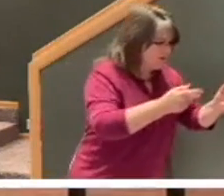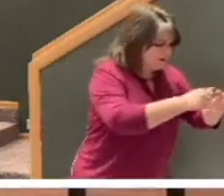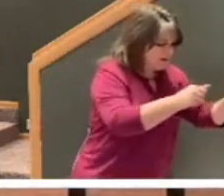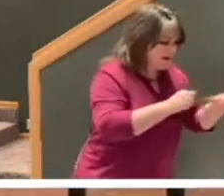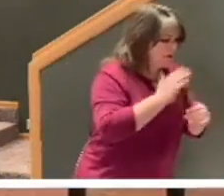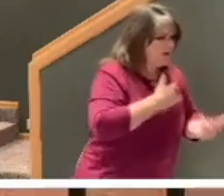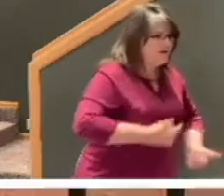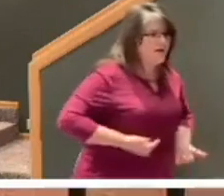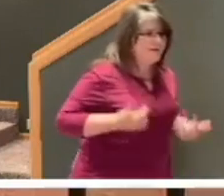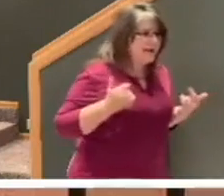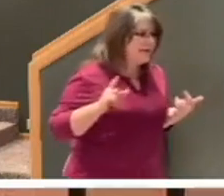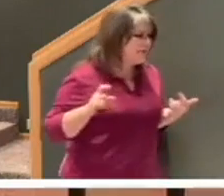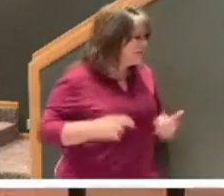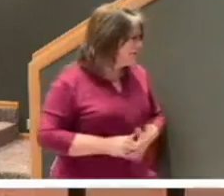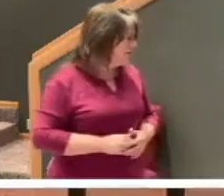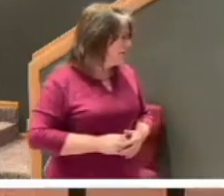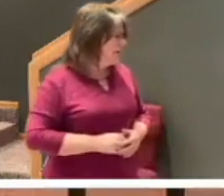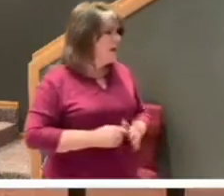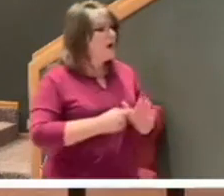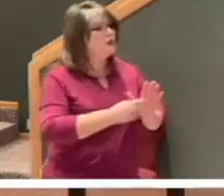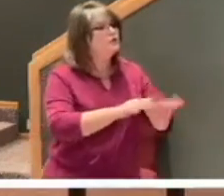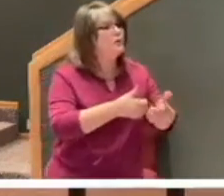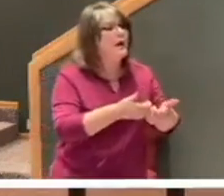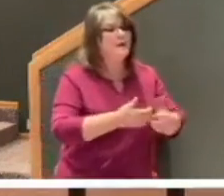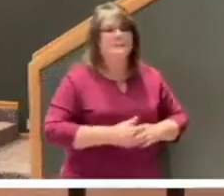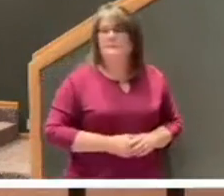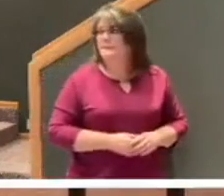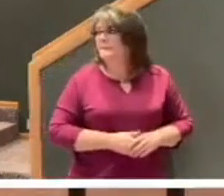life? I'll show you how.